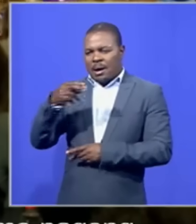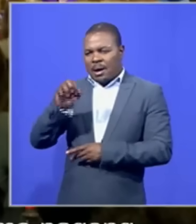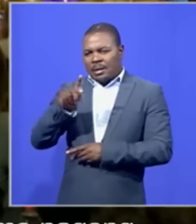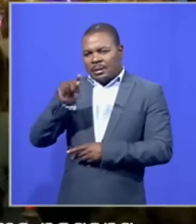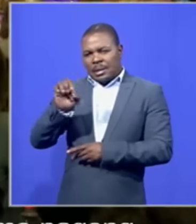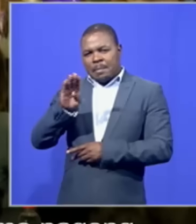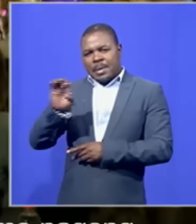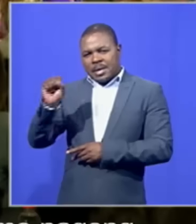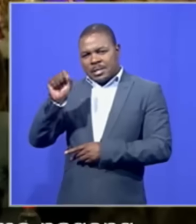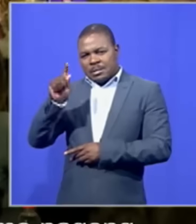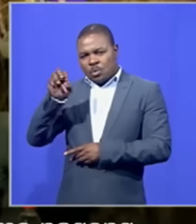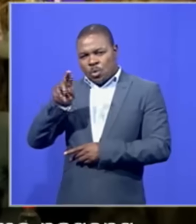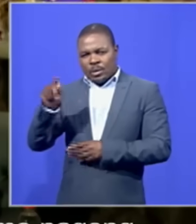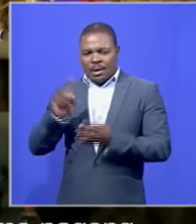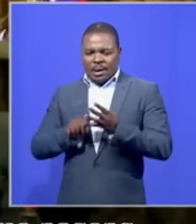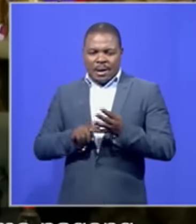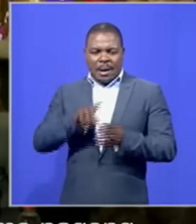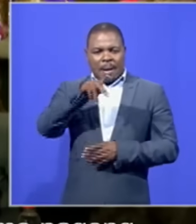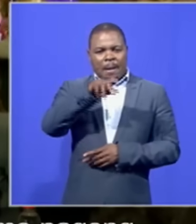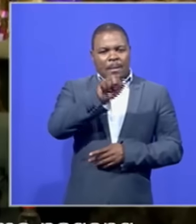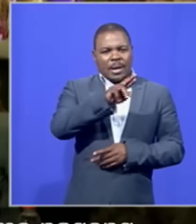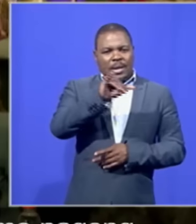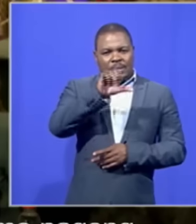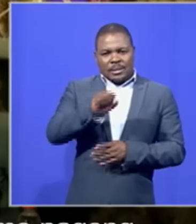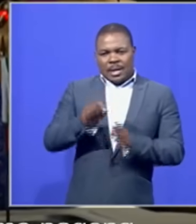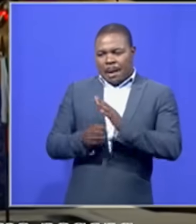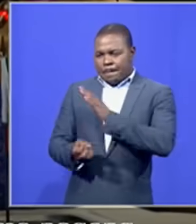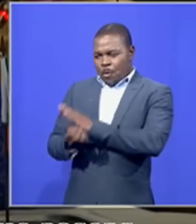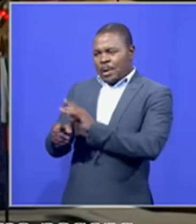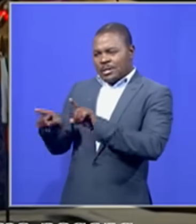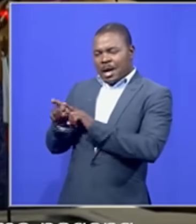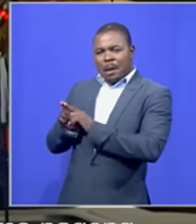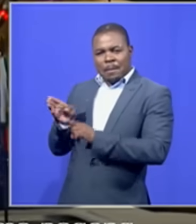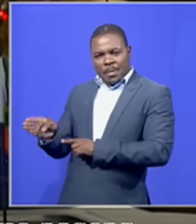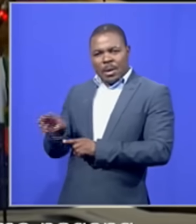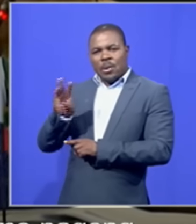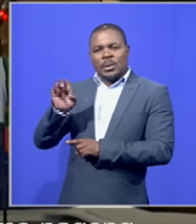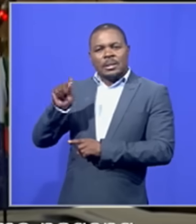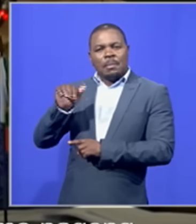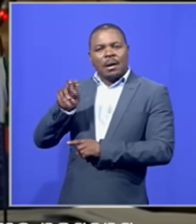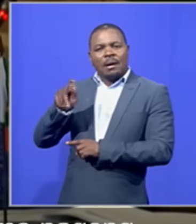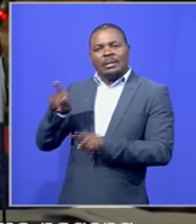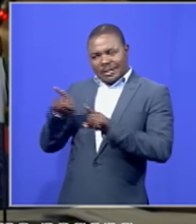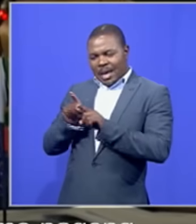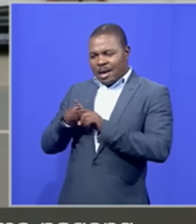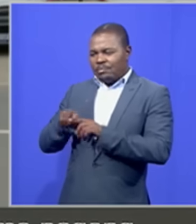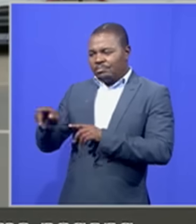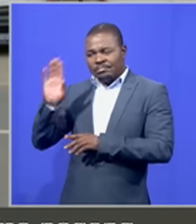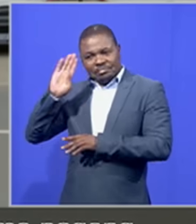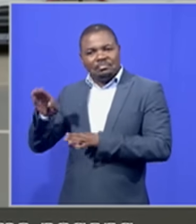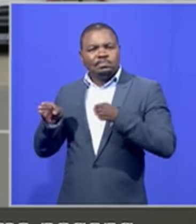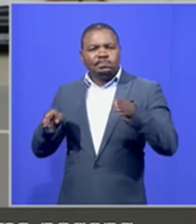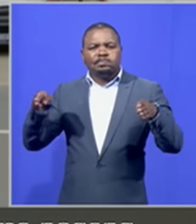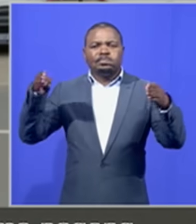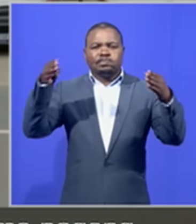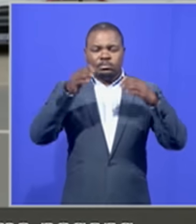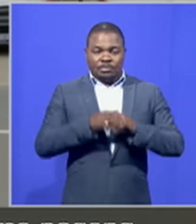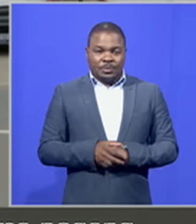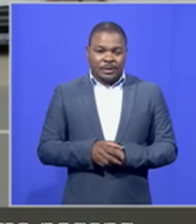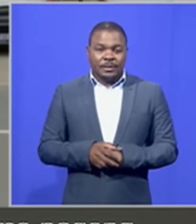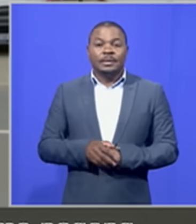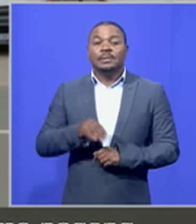province ya Freistata ka mo Parys le province ya Mpumalanga ka kwa Witbank e Malatlheni seo se ra gore boleng